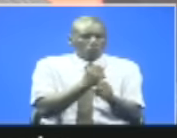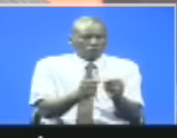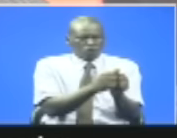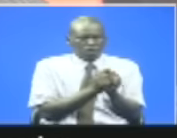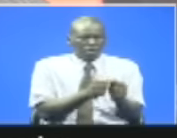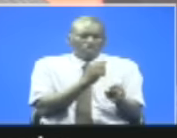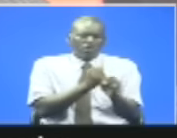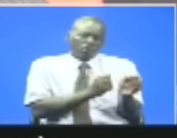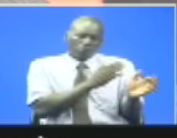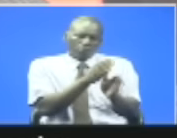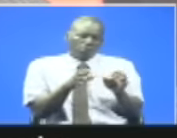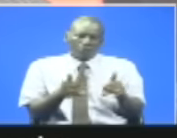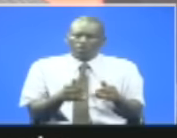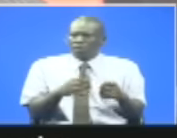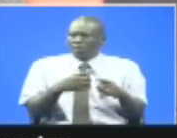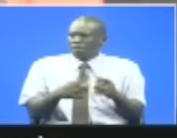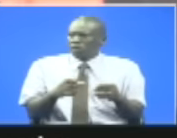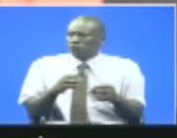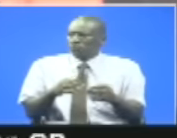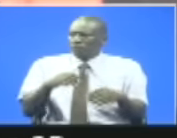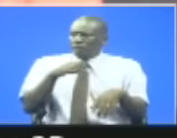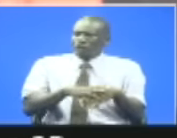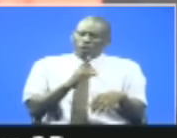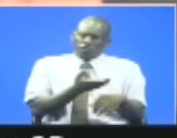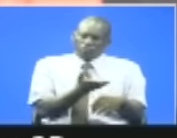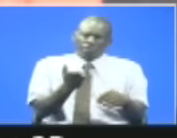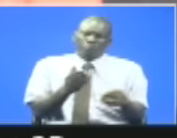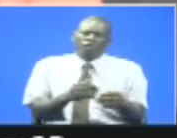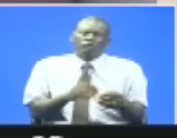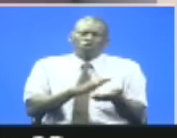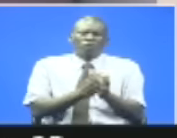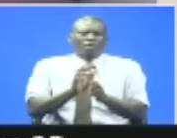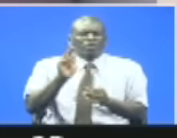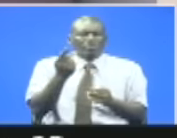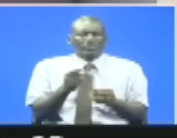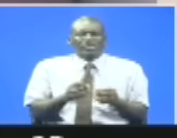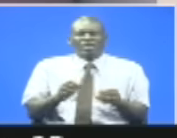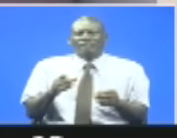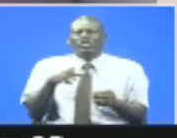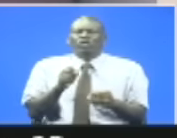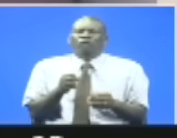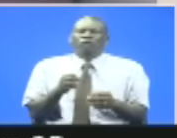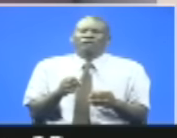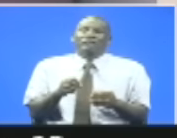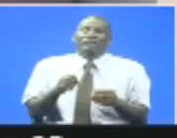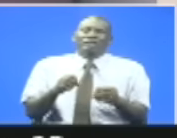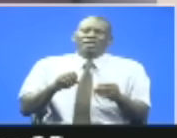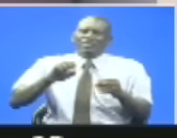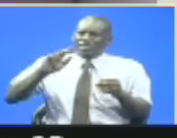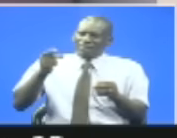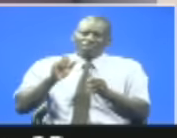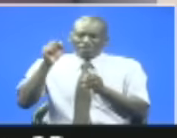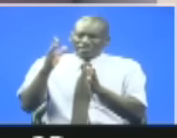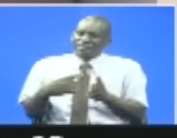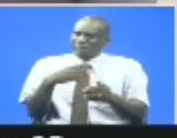formula to be able to get one of them to represent. In Kenyan politics, leaders say one thing today and say a different thing tomorrow.